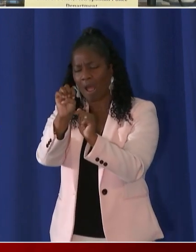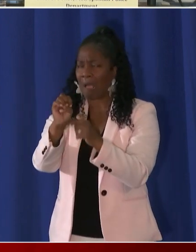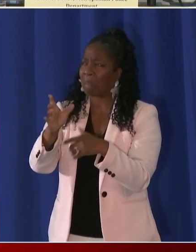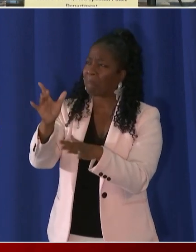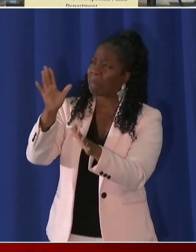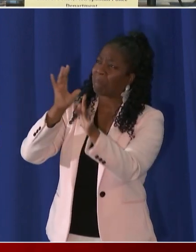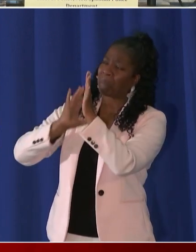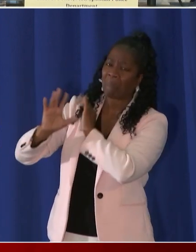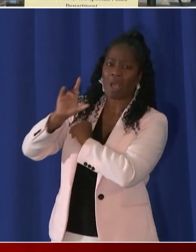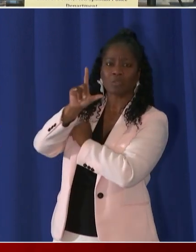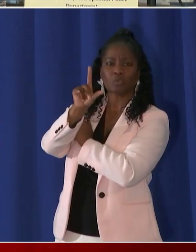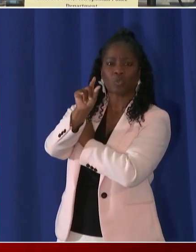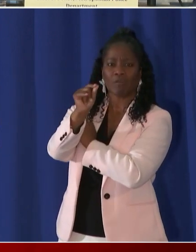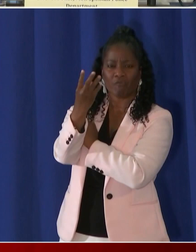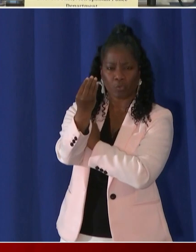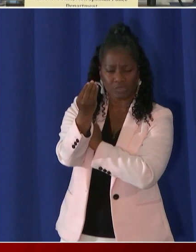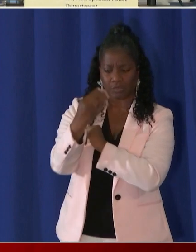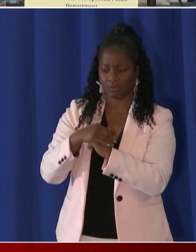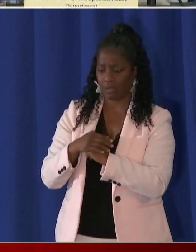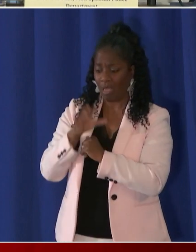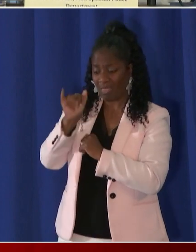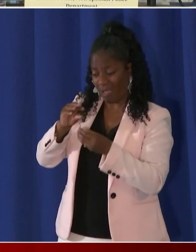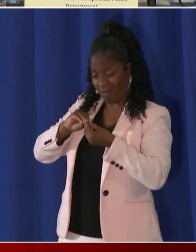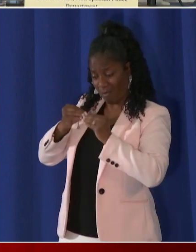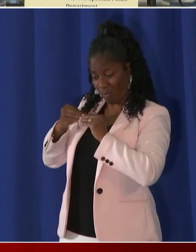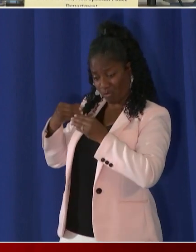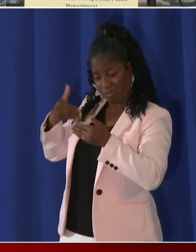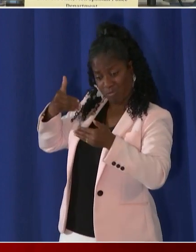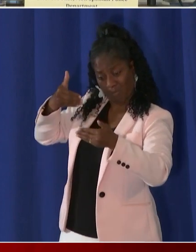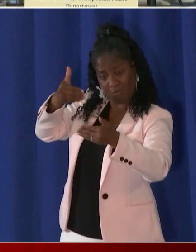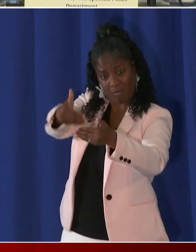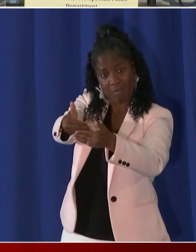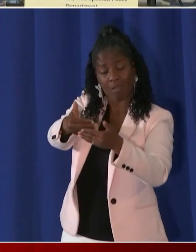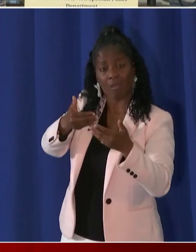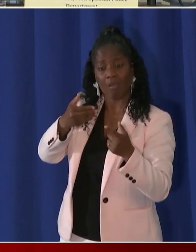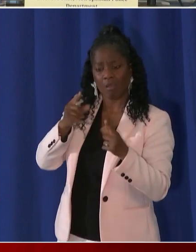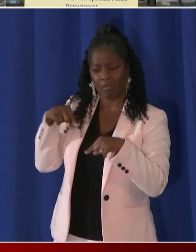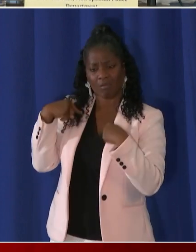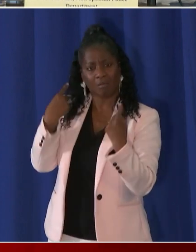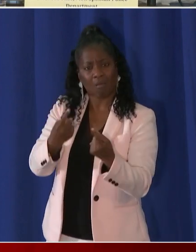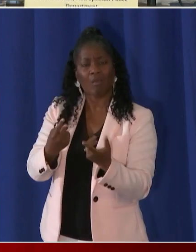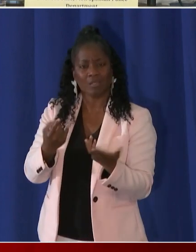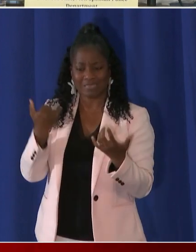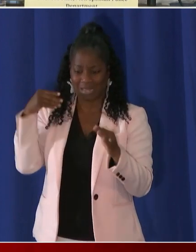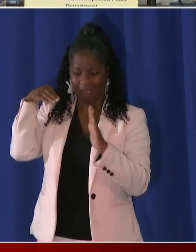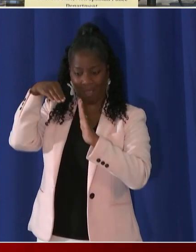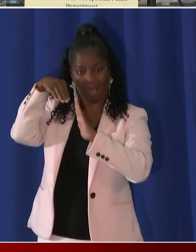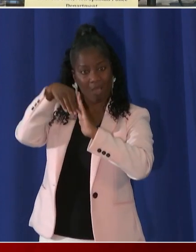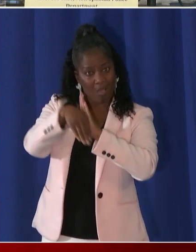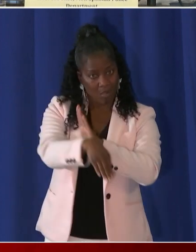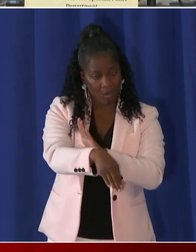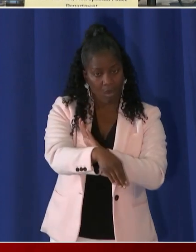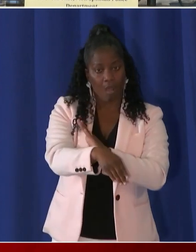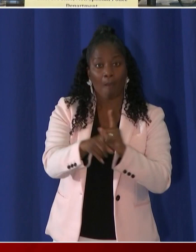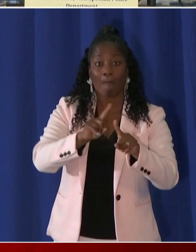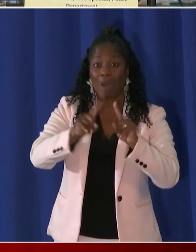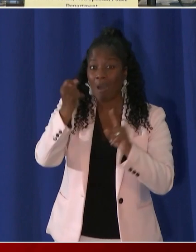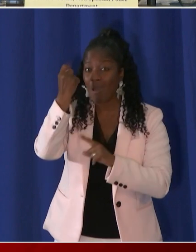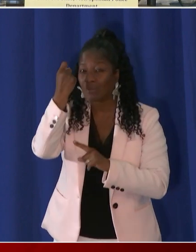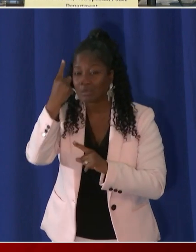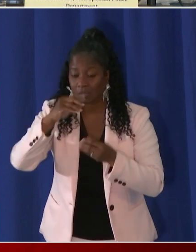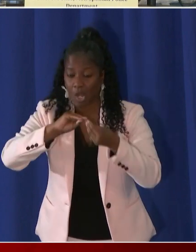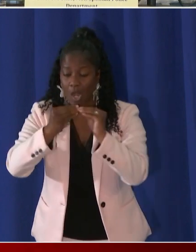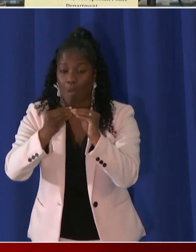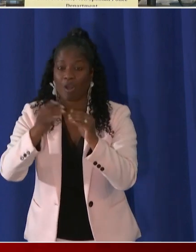like 2014, the numbers of violent crimes overall for the last 8 years has actually decreased. But the number of